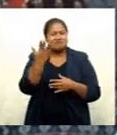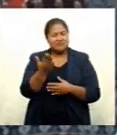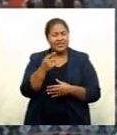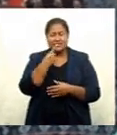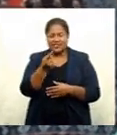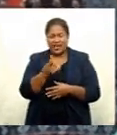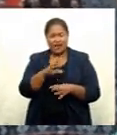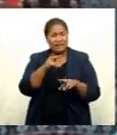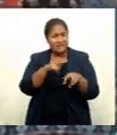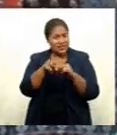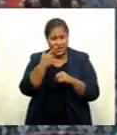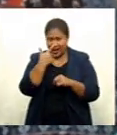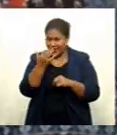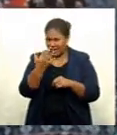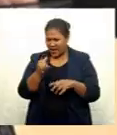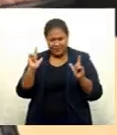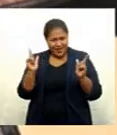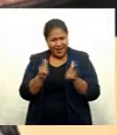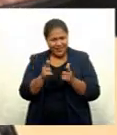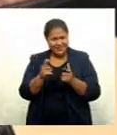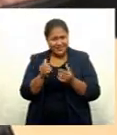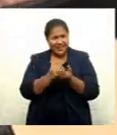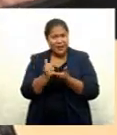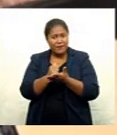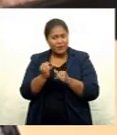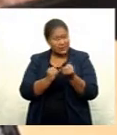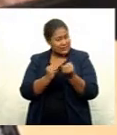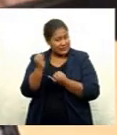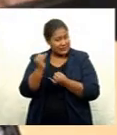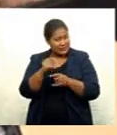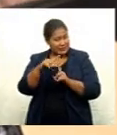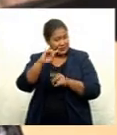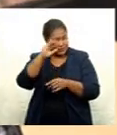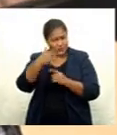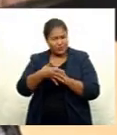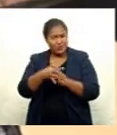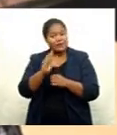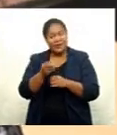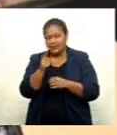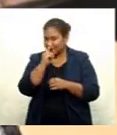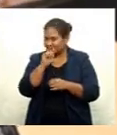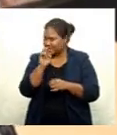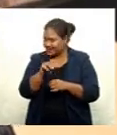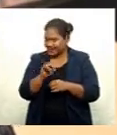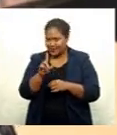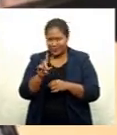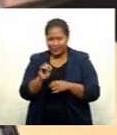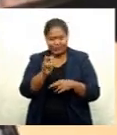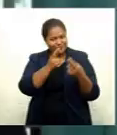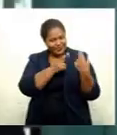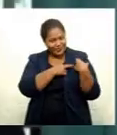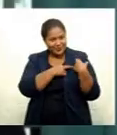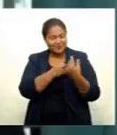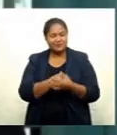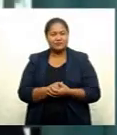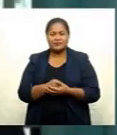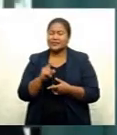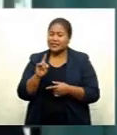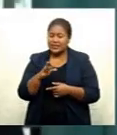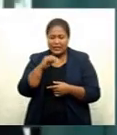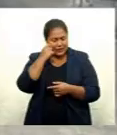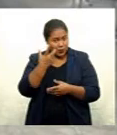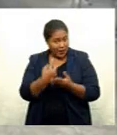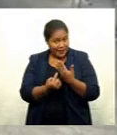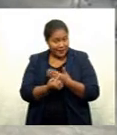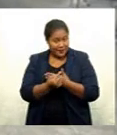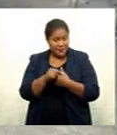lucky to have lesser number of serious cases, and hence the people need to do their part. it will come to a point where